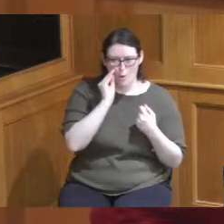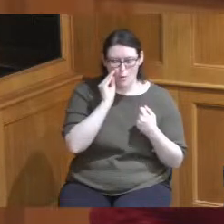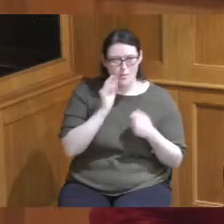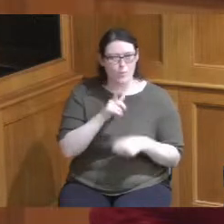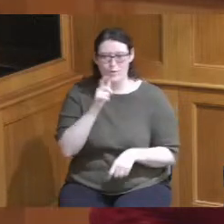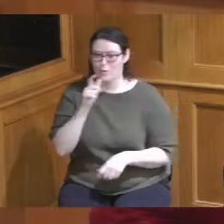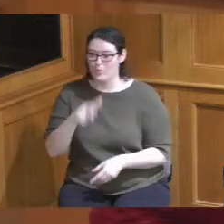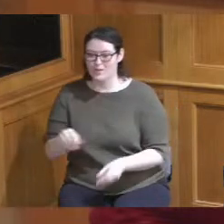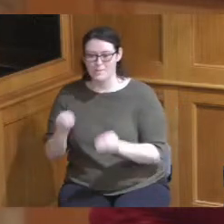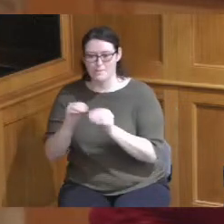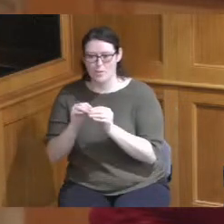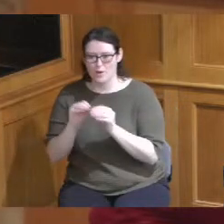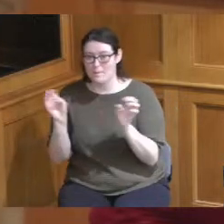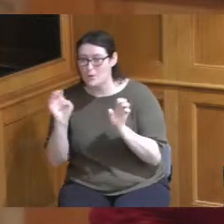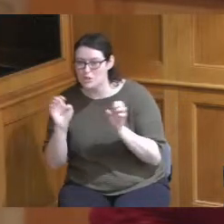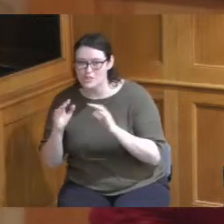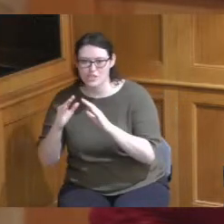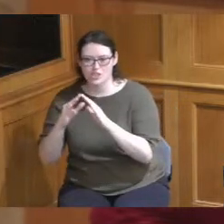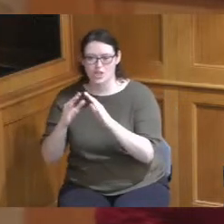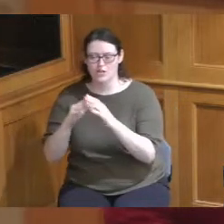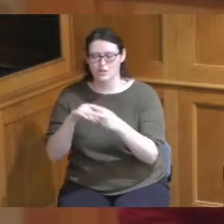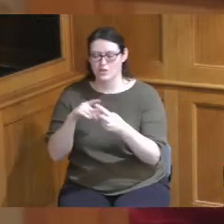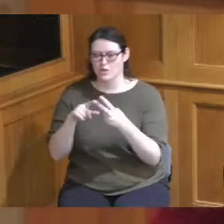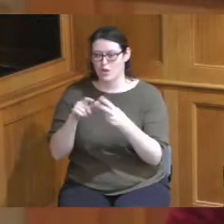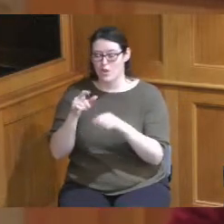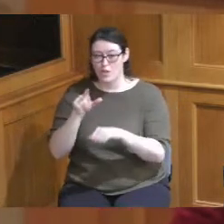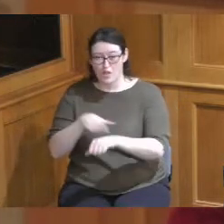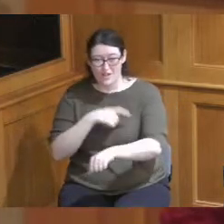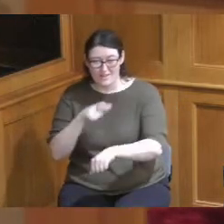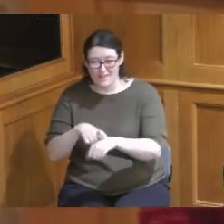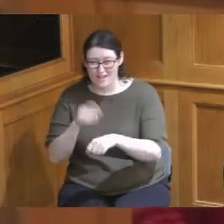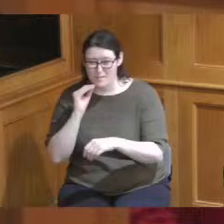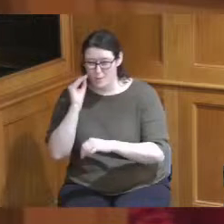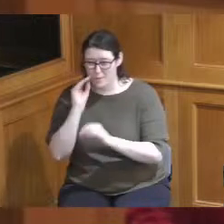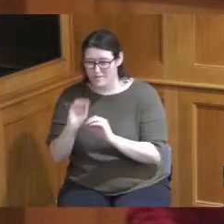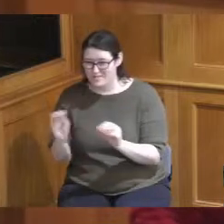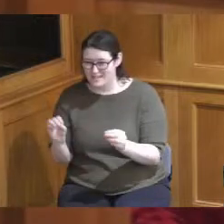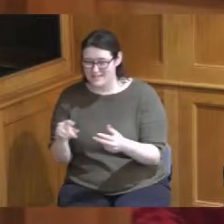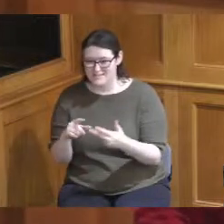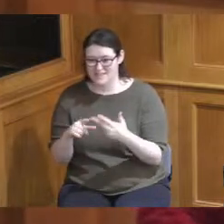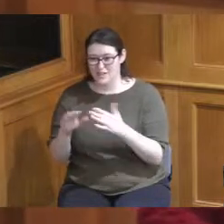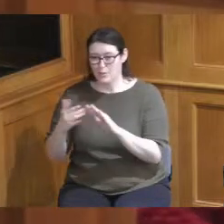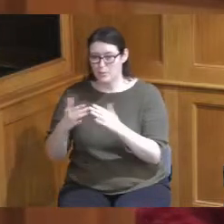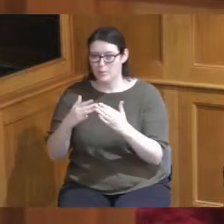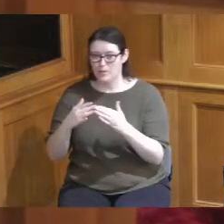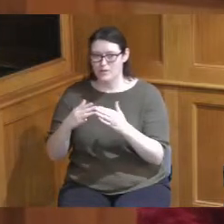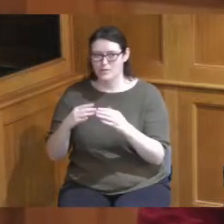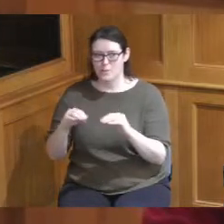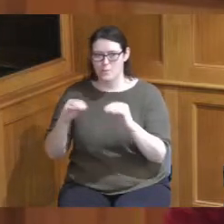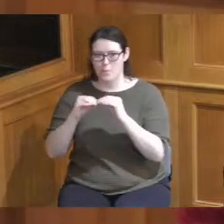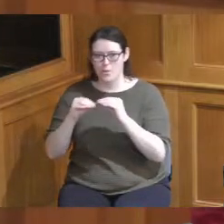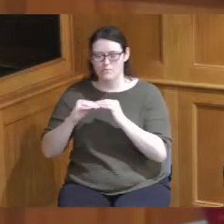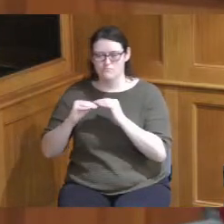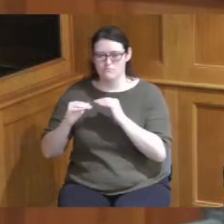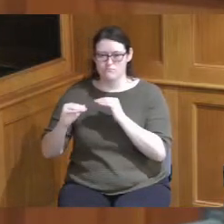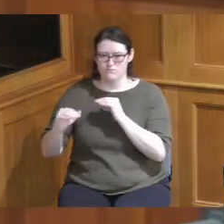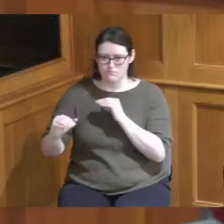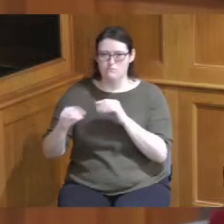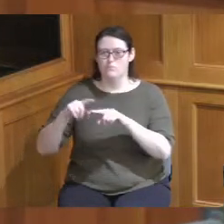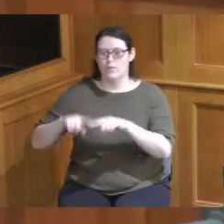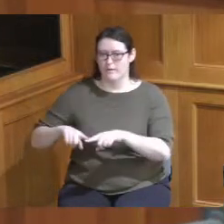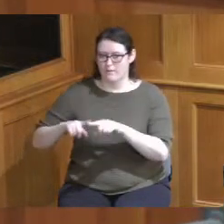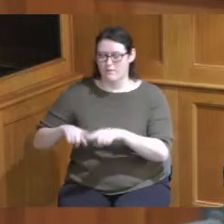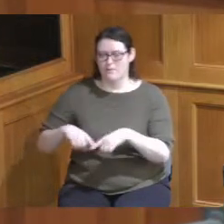emergency shelters, lower the risk of long-term homelessness, and improve overall community stability. Prevention saves taxpayer dollars